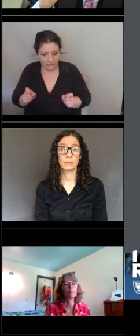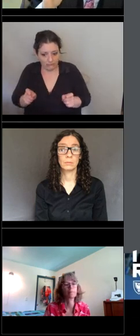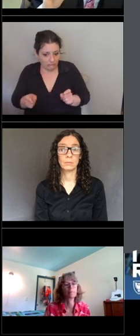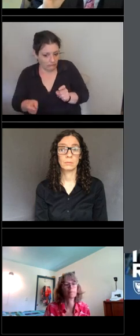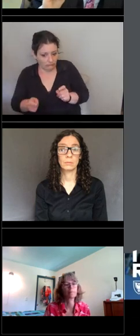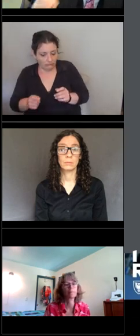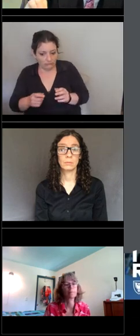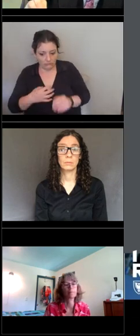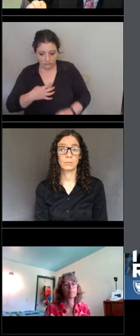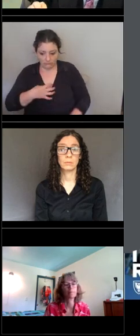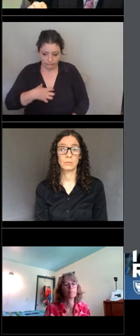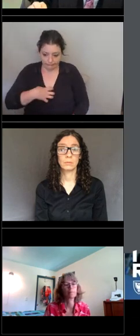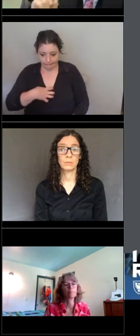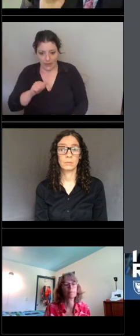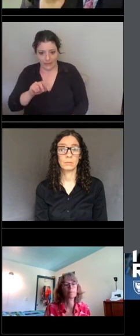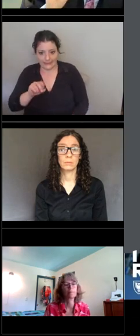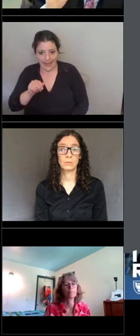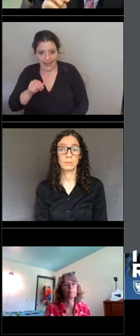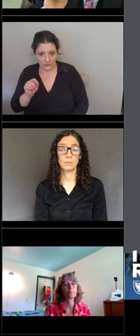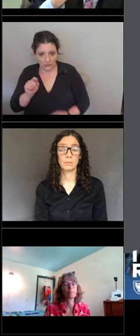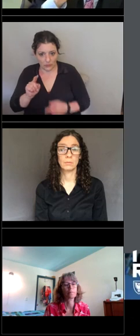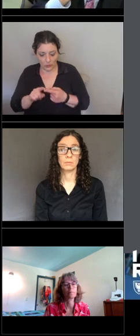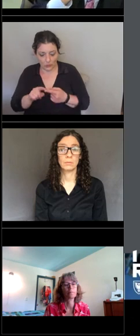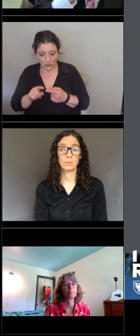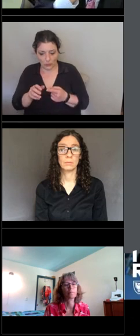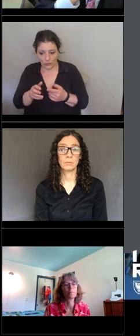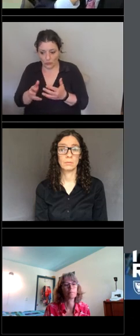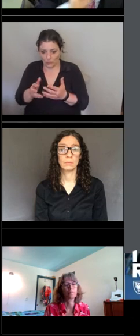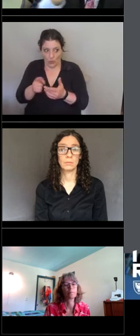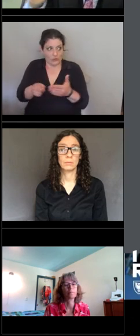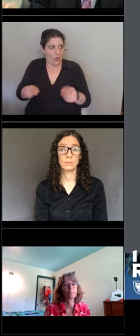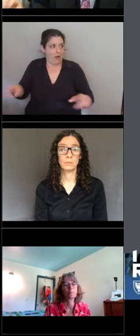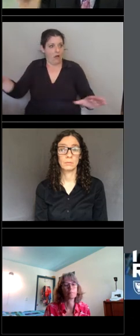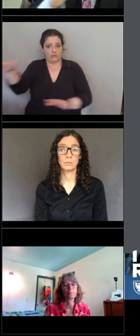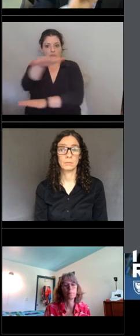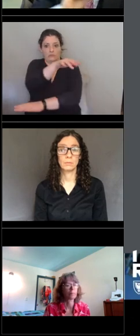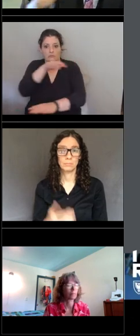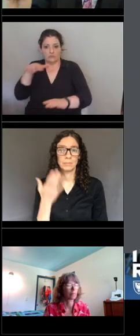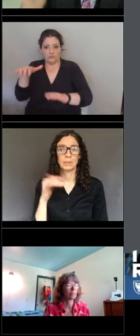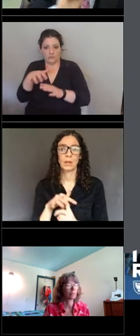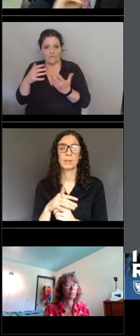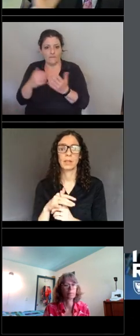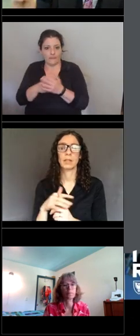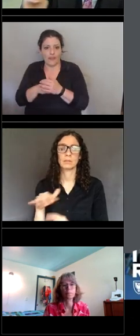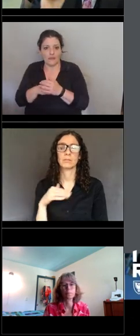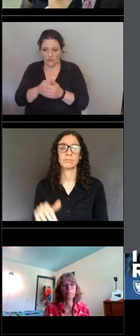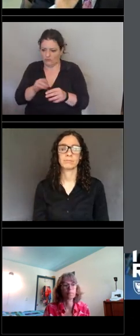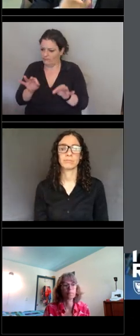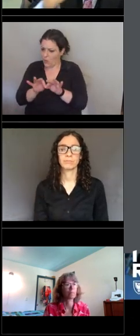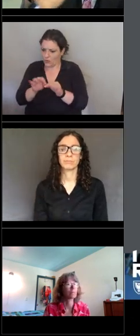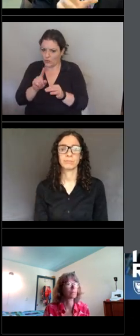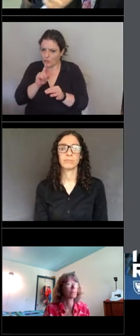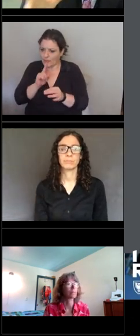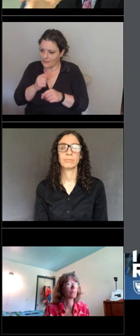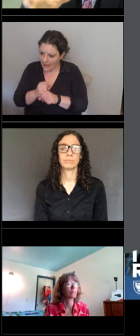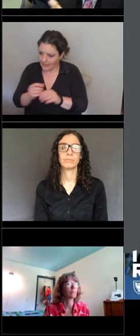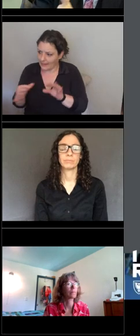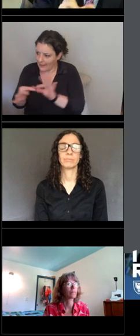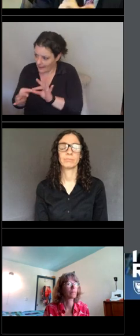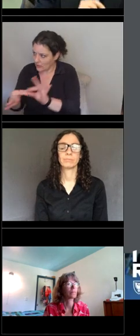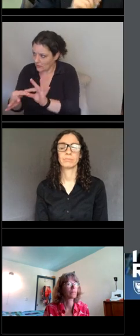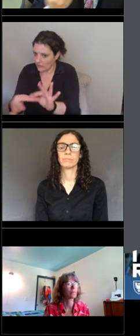was very, you know, concise of being like bridges and connections within these various stakeholders have